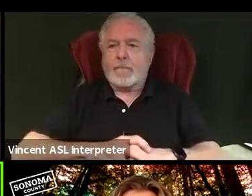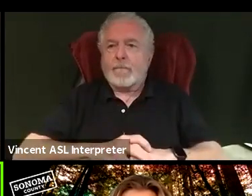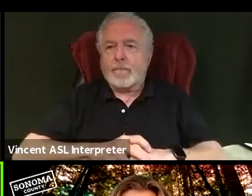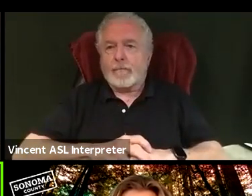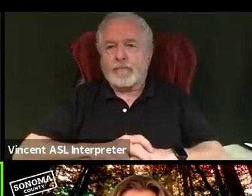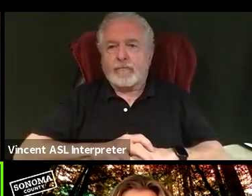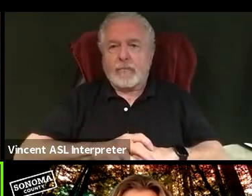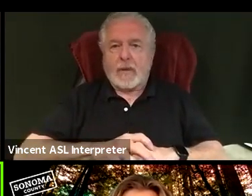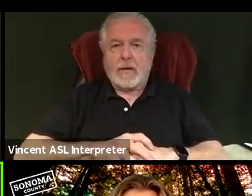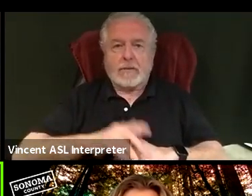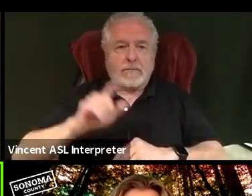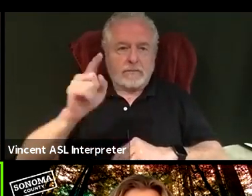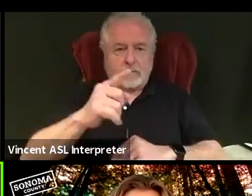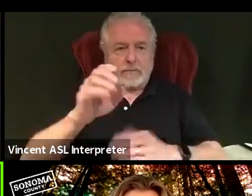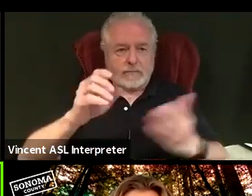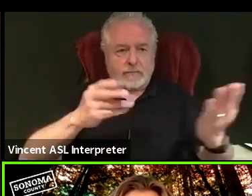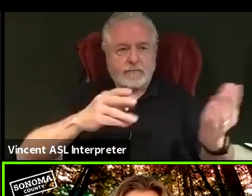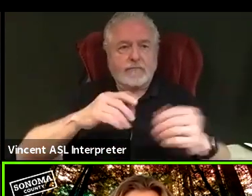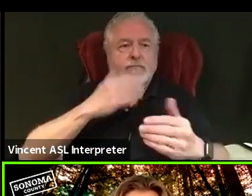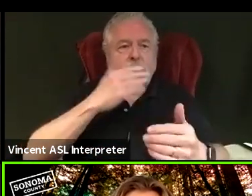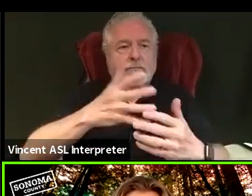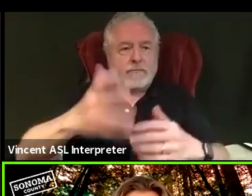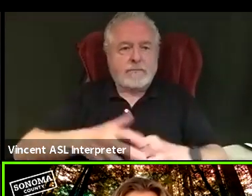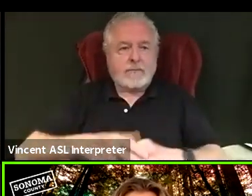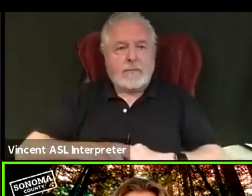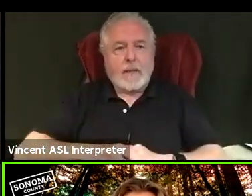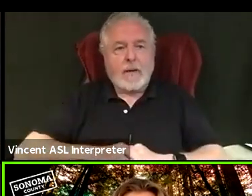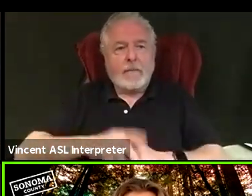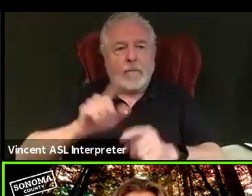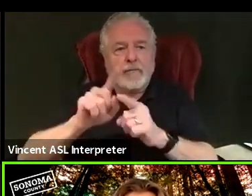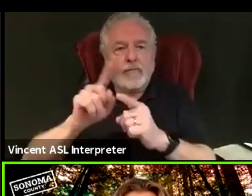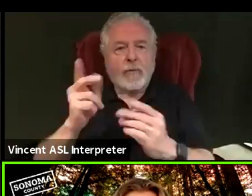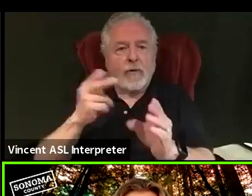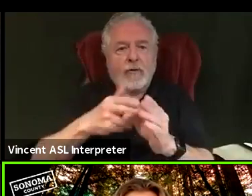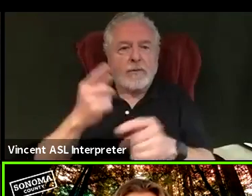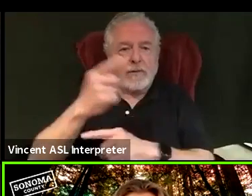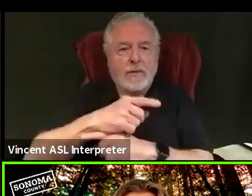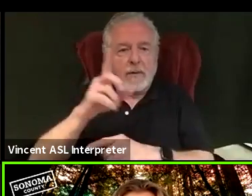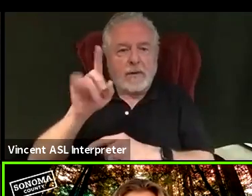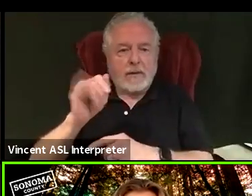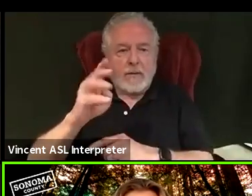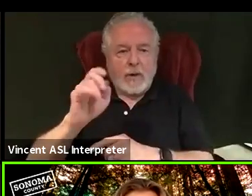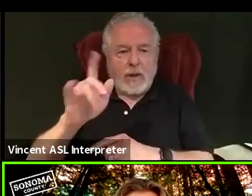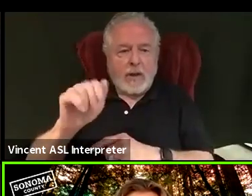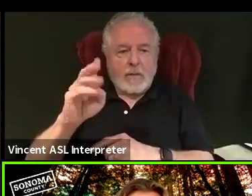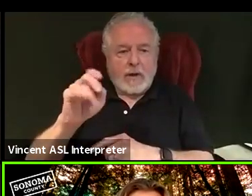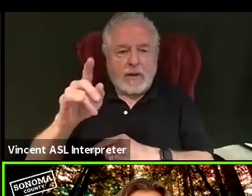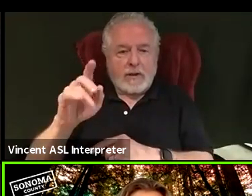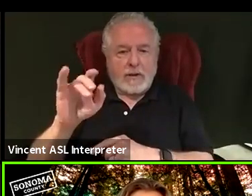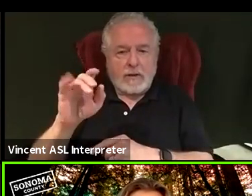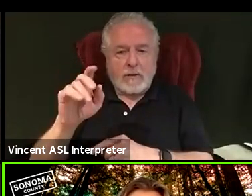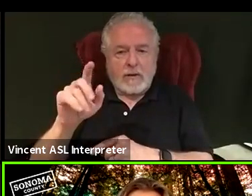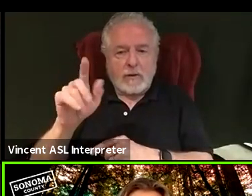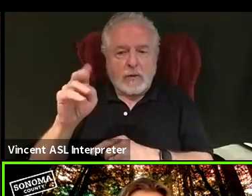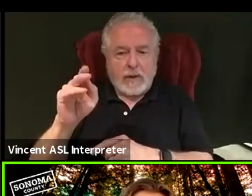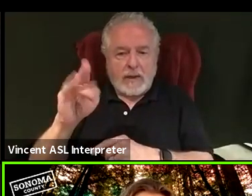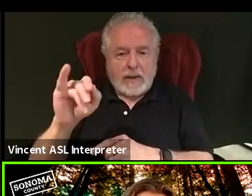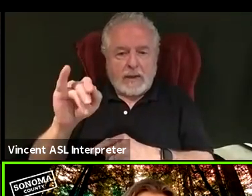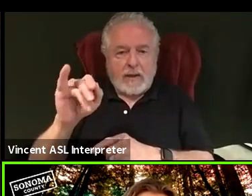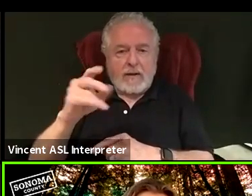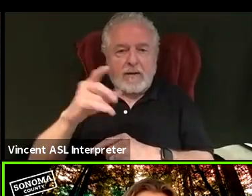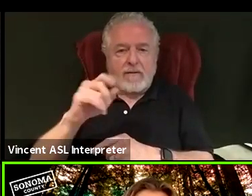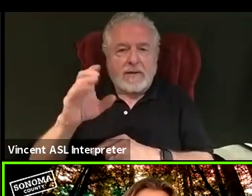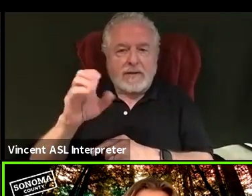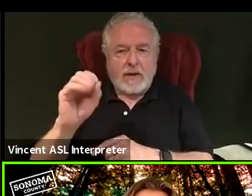back to you, Chair Hopkins. Thank you so much, Ken. We're also joined today by Gabriela Bernal Leroy, as well as from